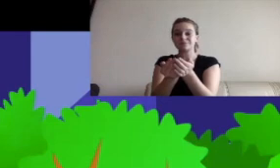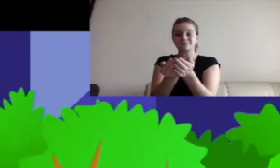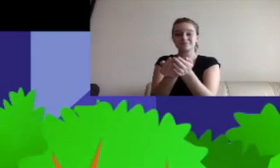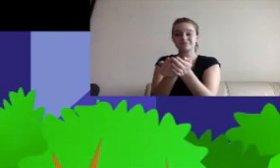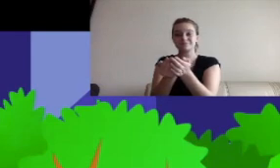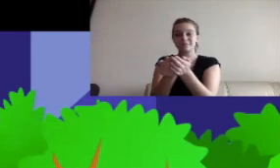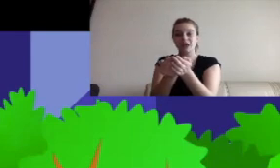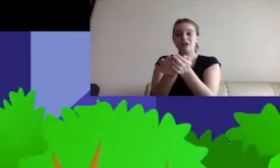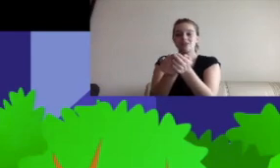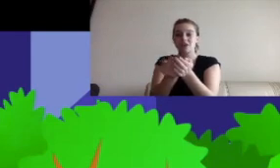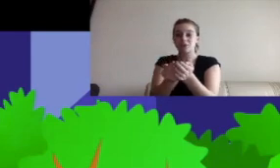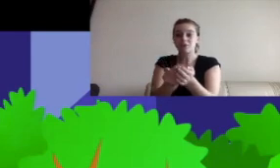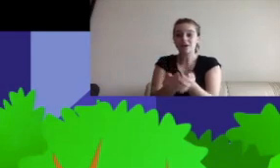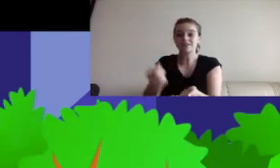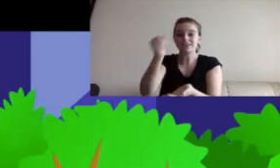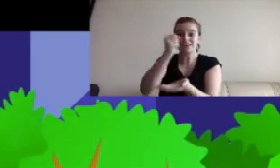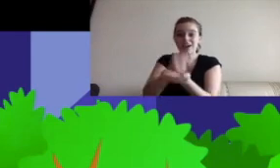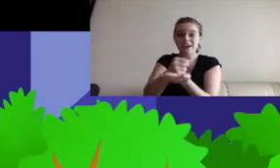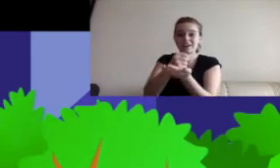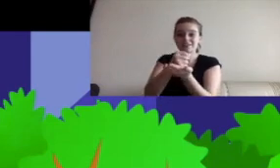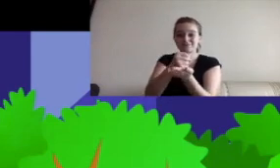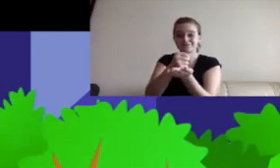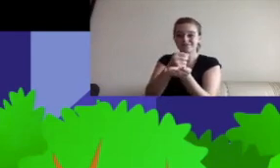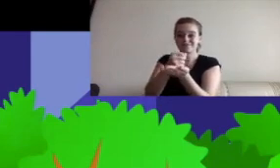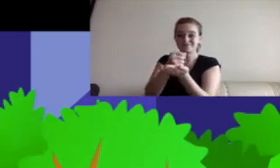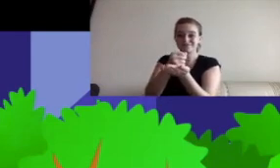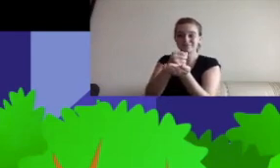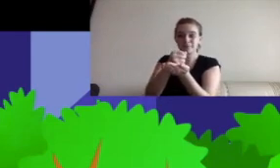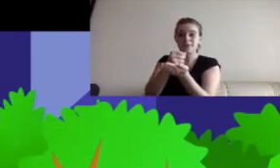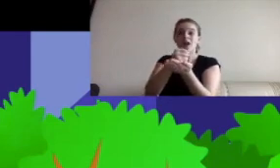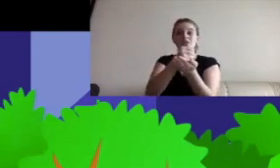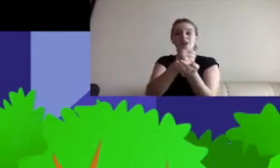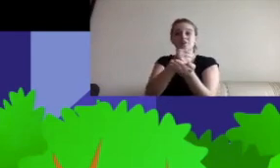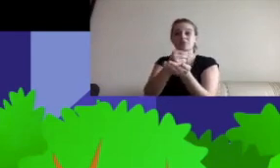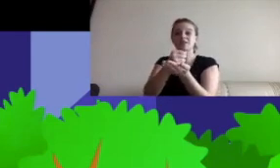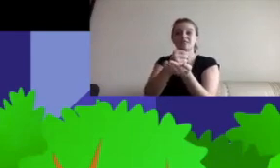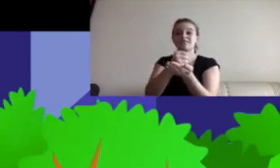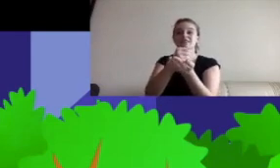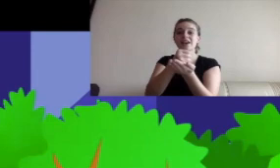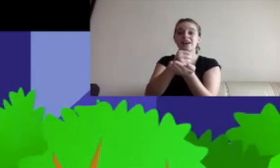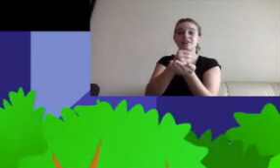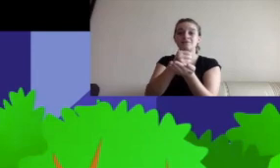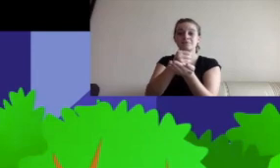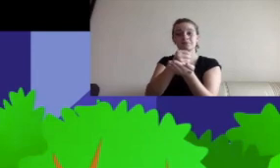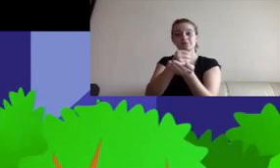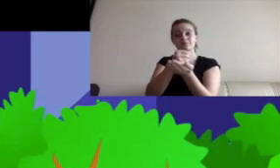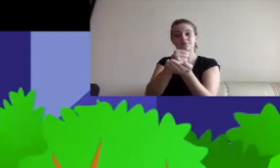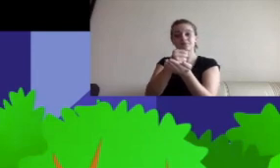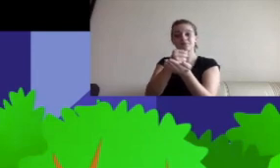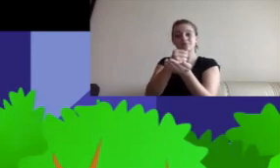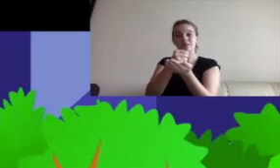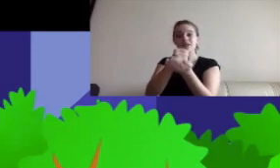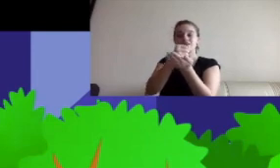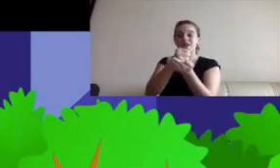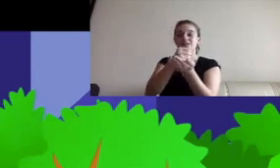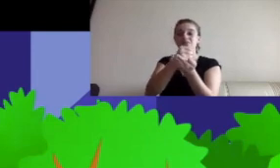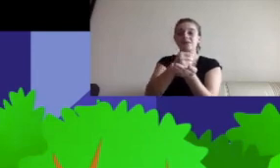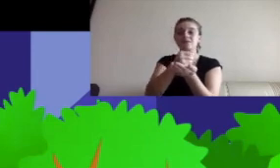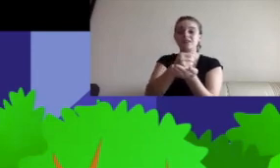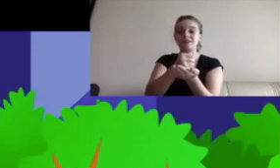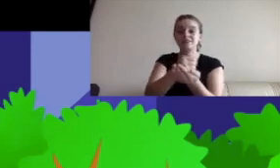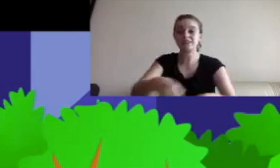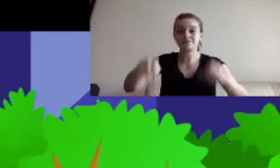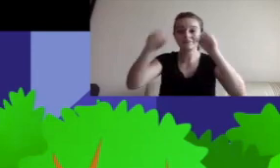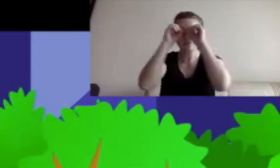there was an egg, the prettiest little egg that